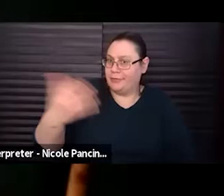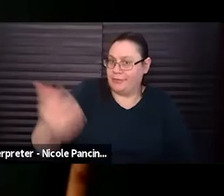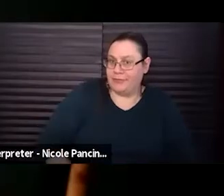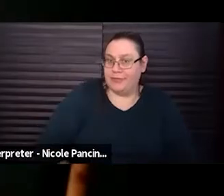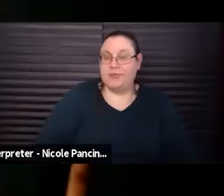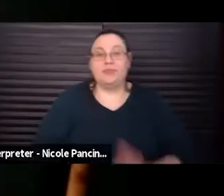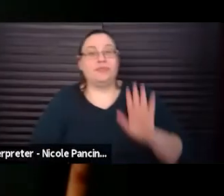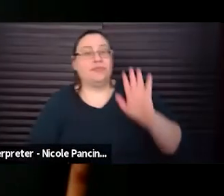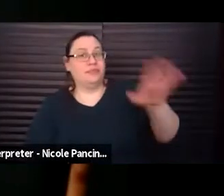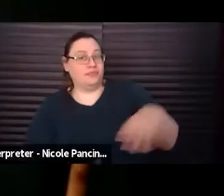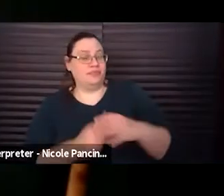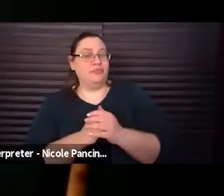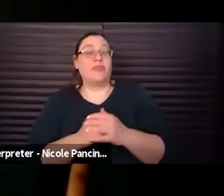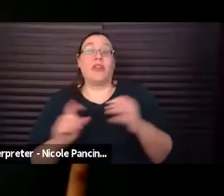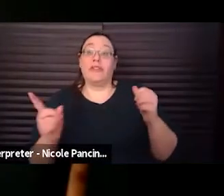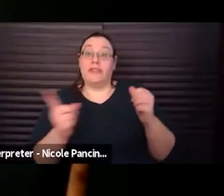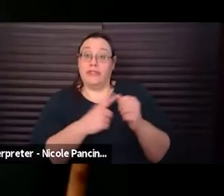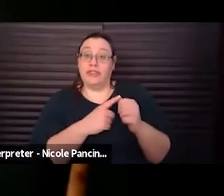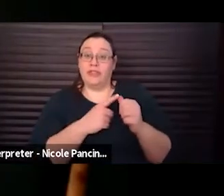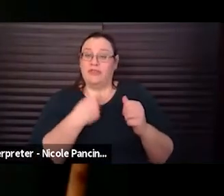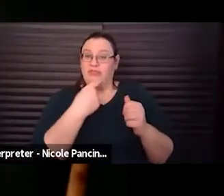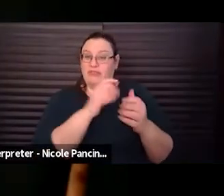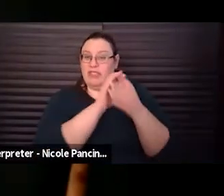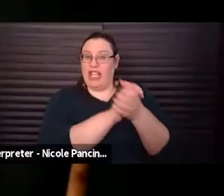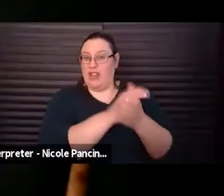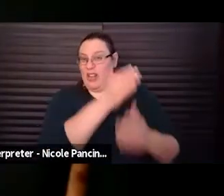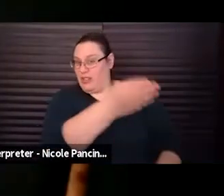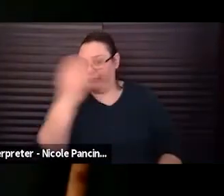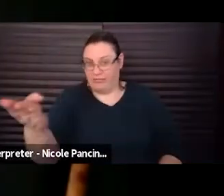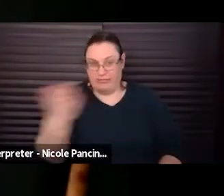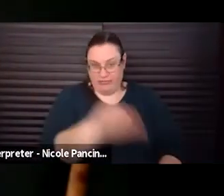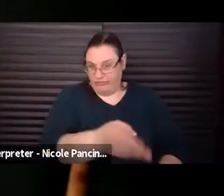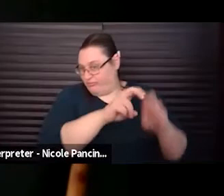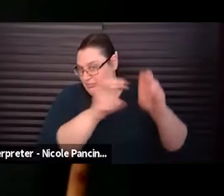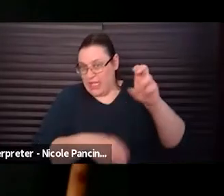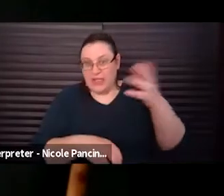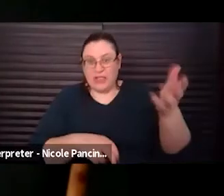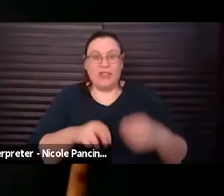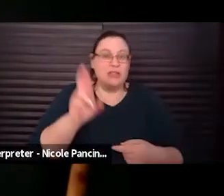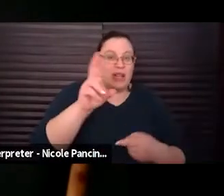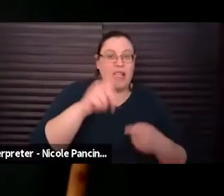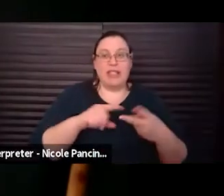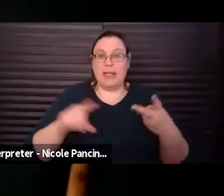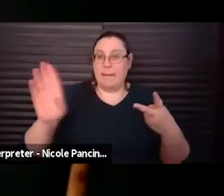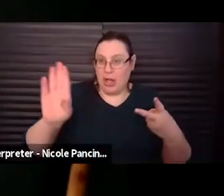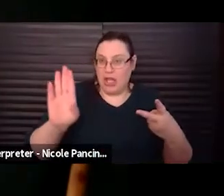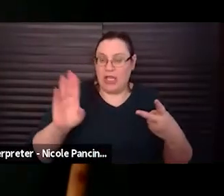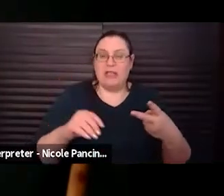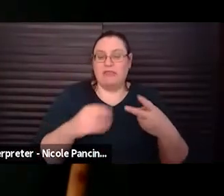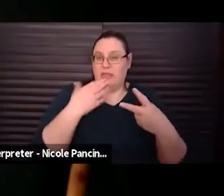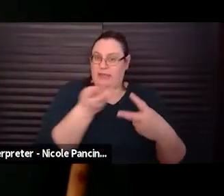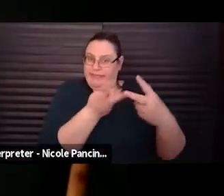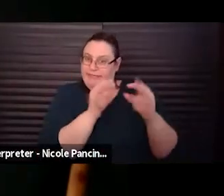of all, let me congratulate the rest of the panel, both Randi and Bonnie. I want to thank you